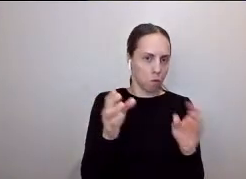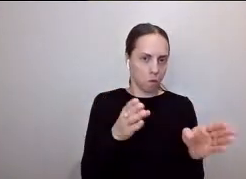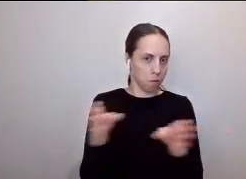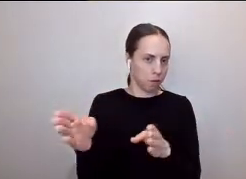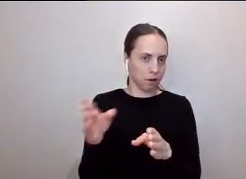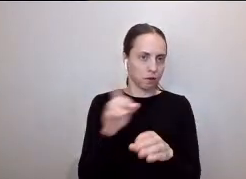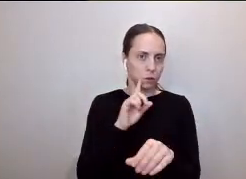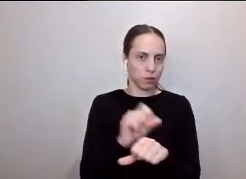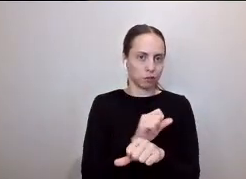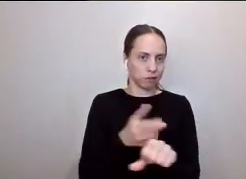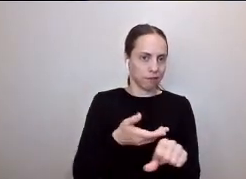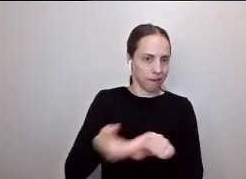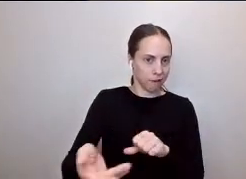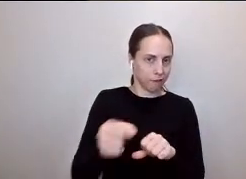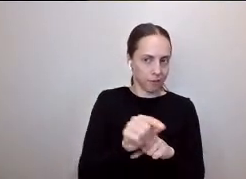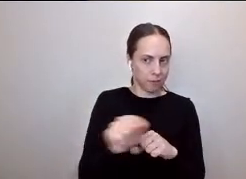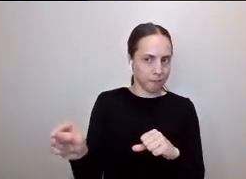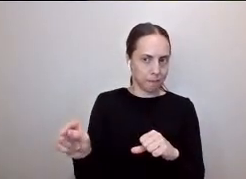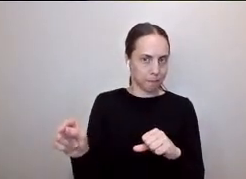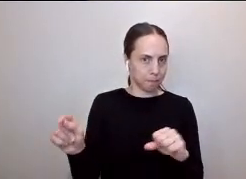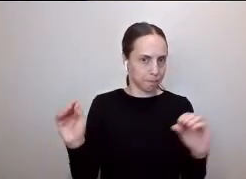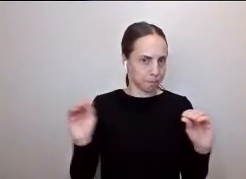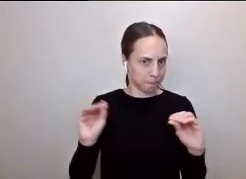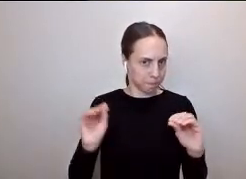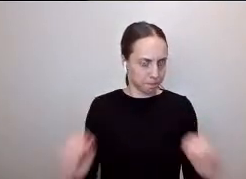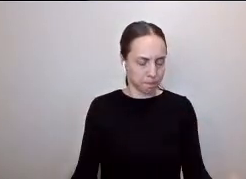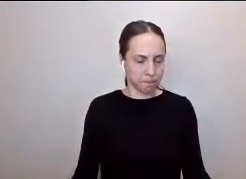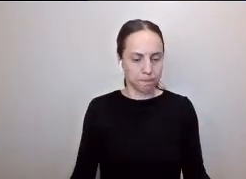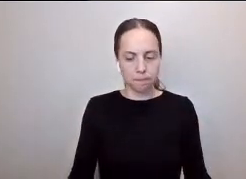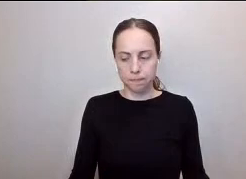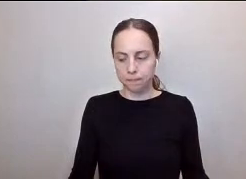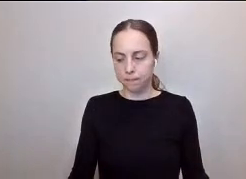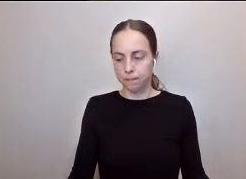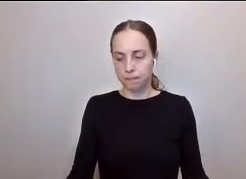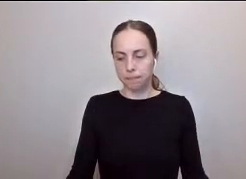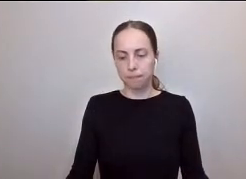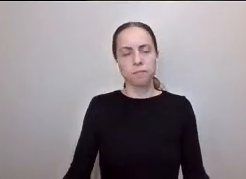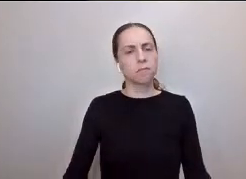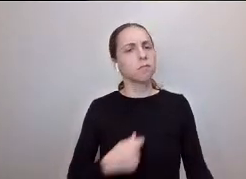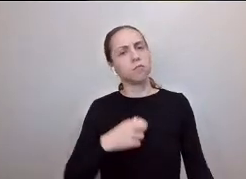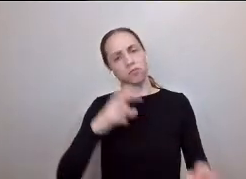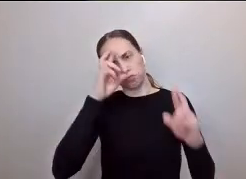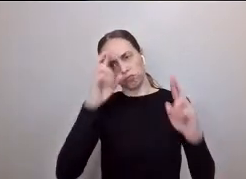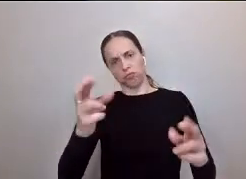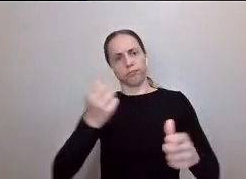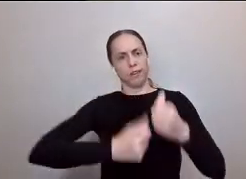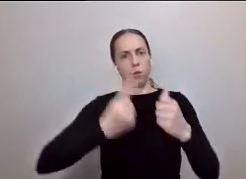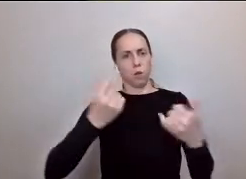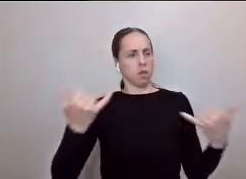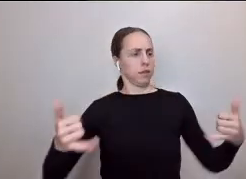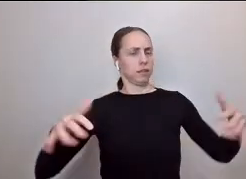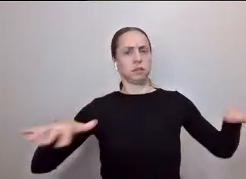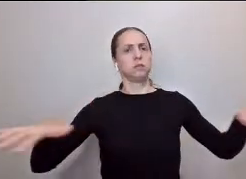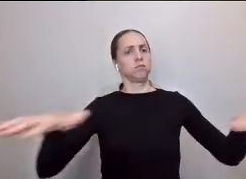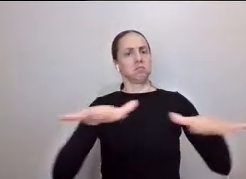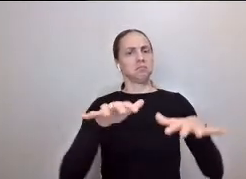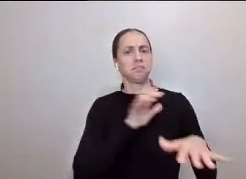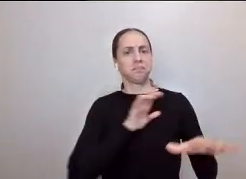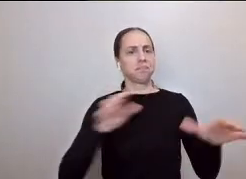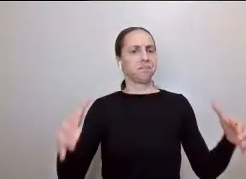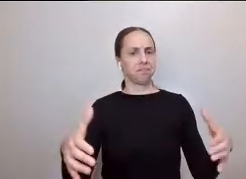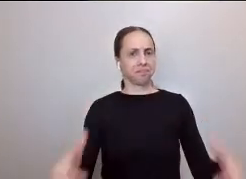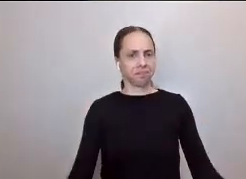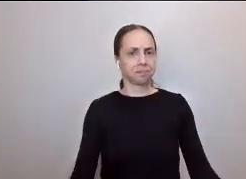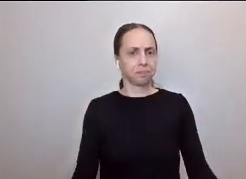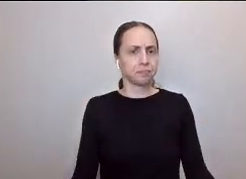And I have deep respect for every member of this council. I know that we have come together with debate and